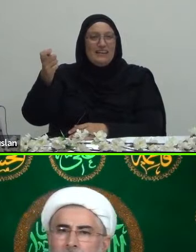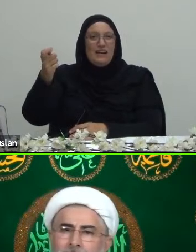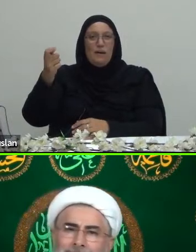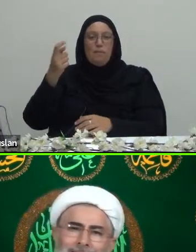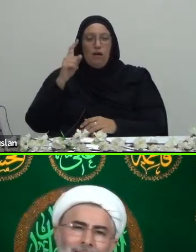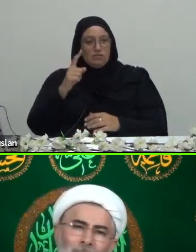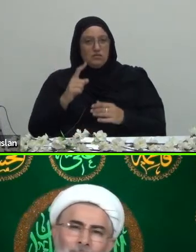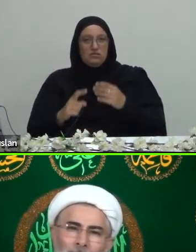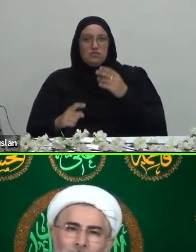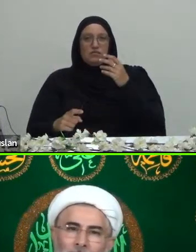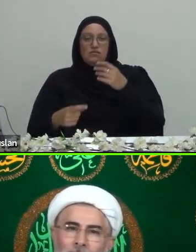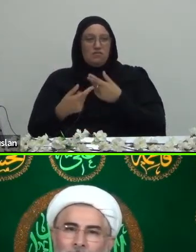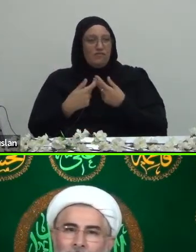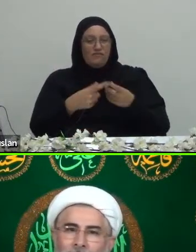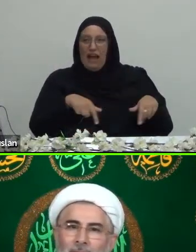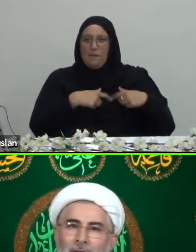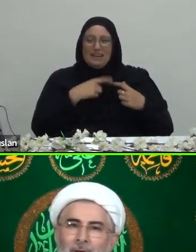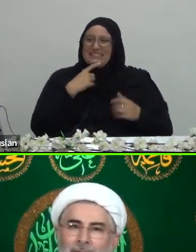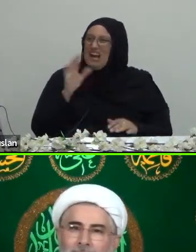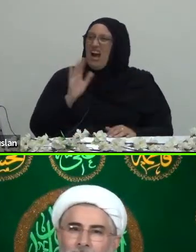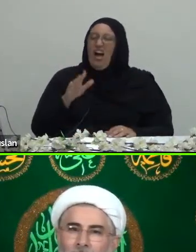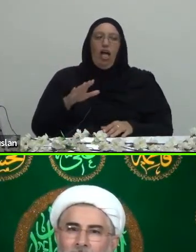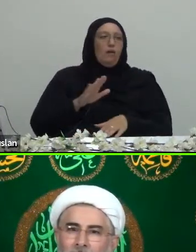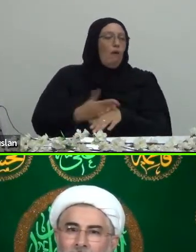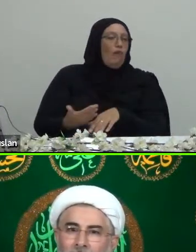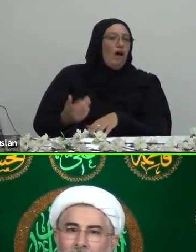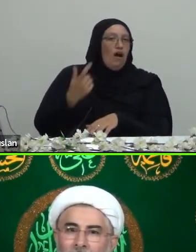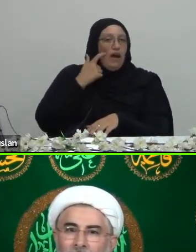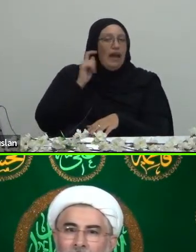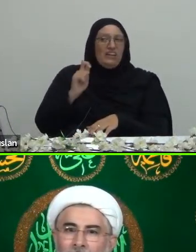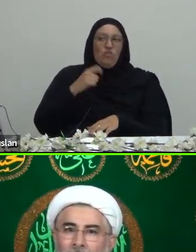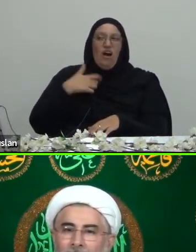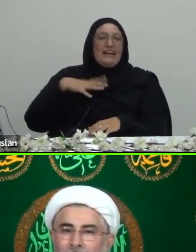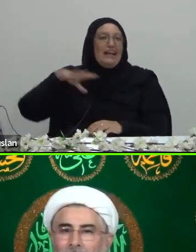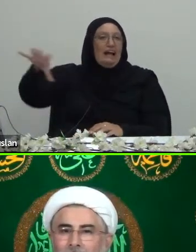they come says that, no, Baba, ignore it. I need it myself.